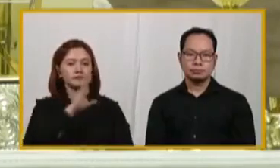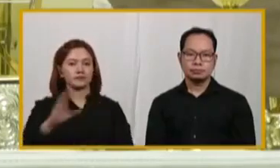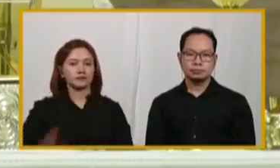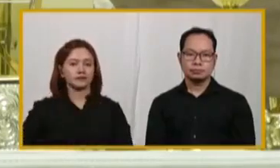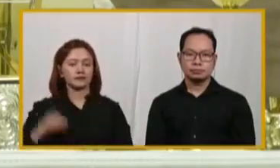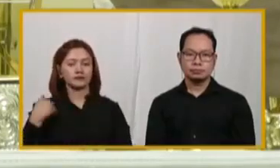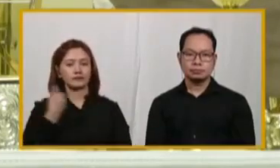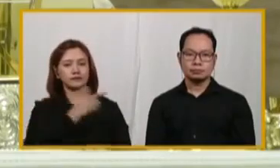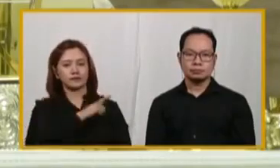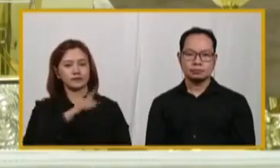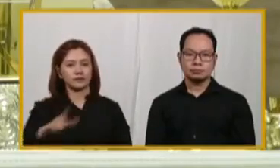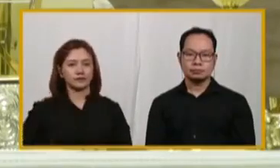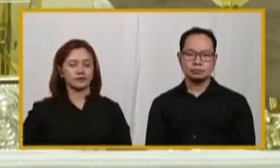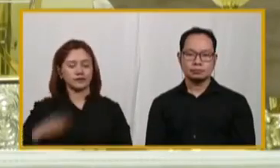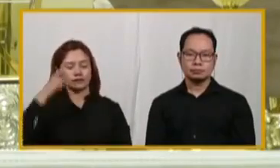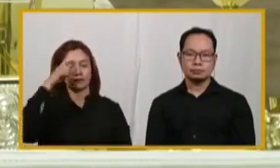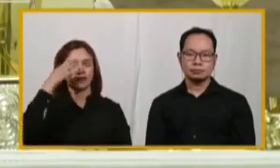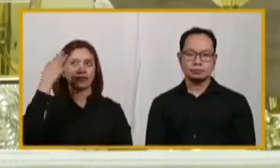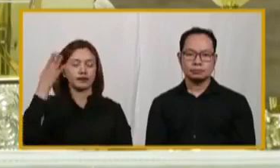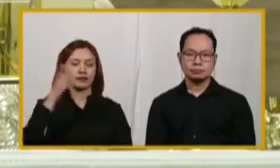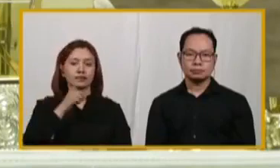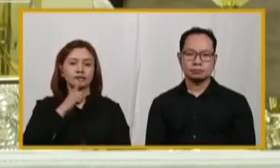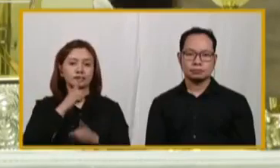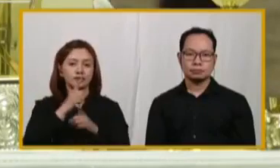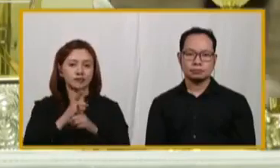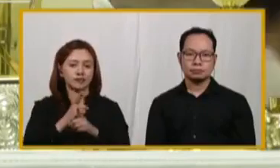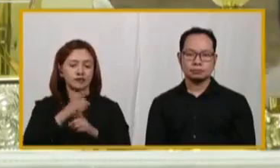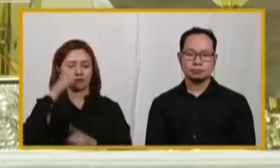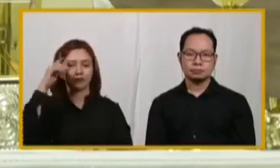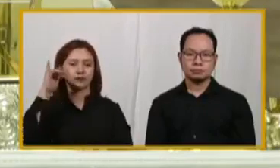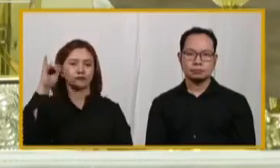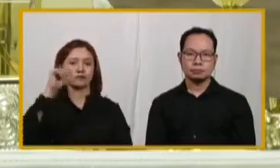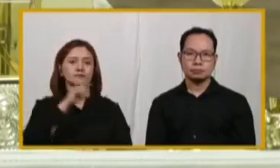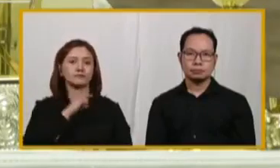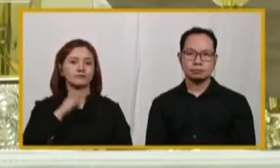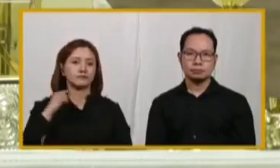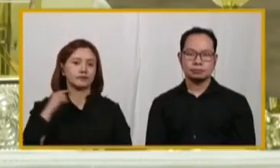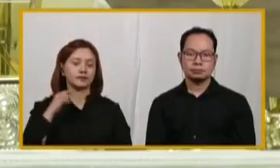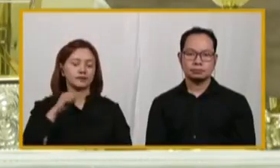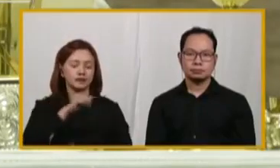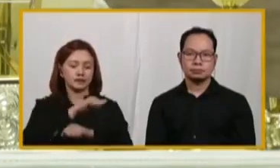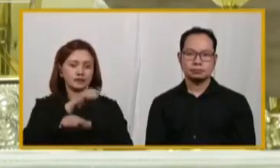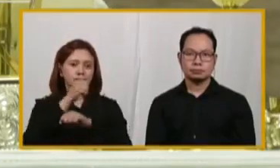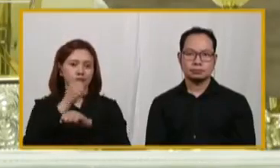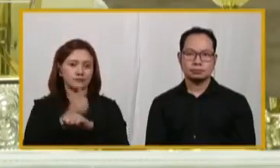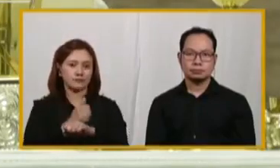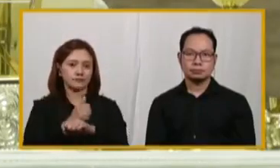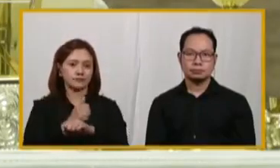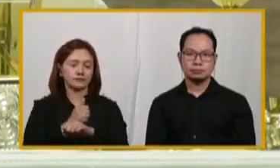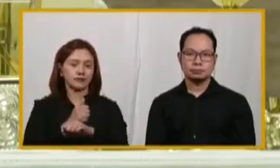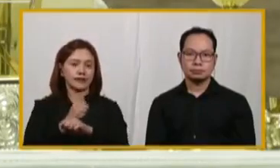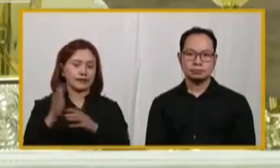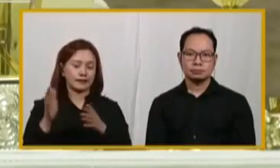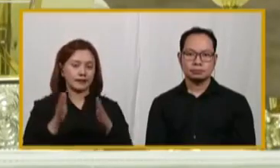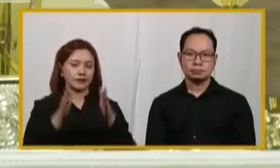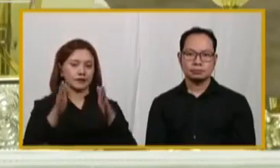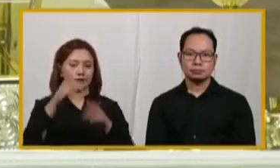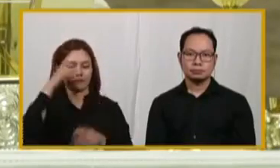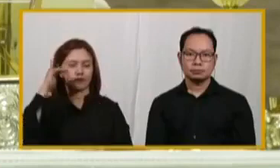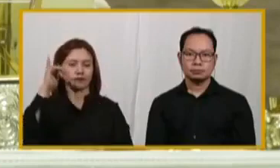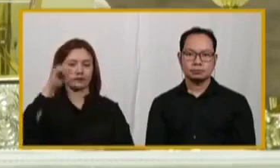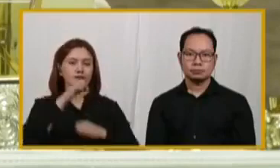Lord. For he is the true and eternal priest who instituted the pattern of an